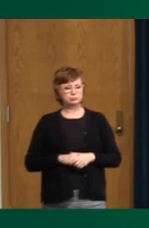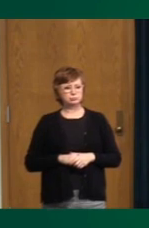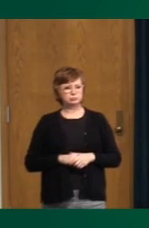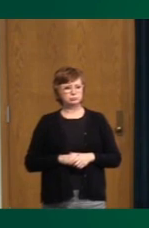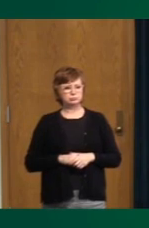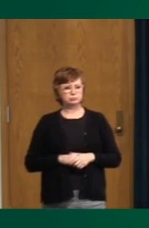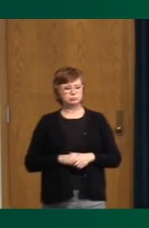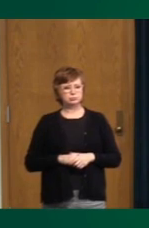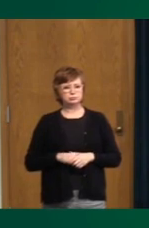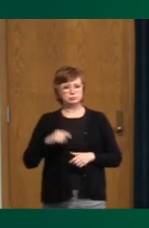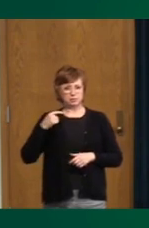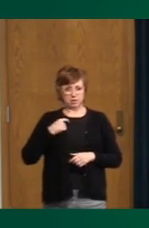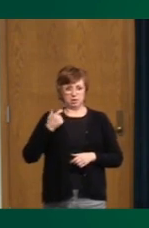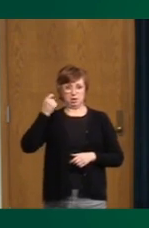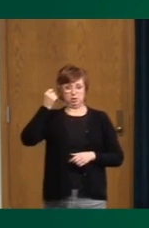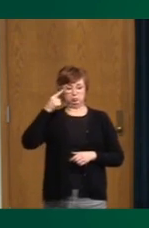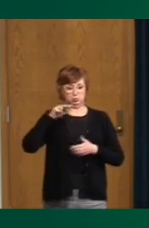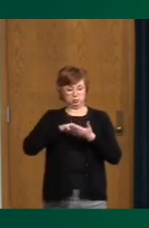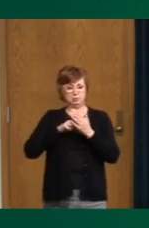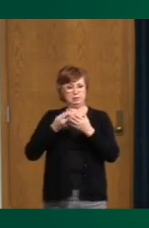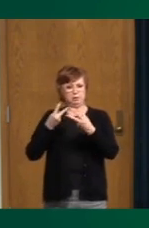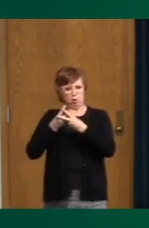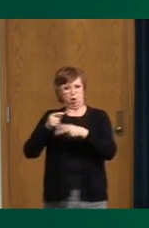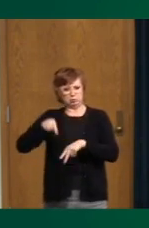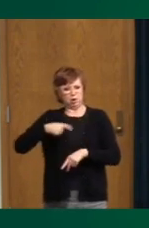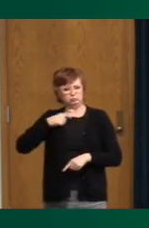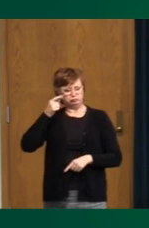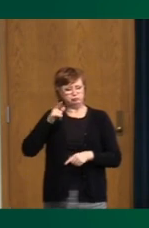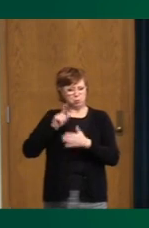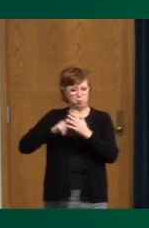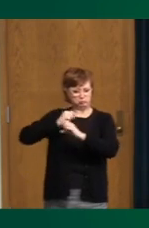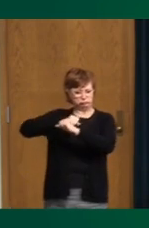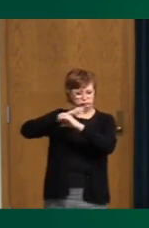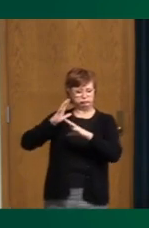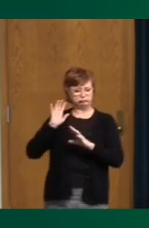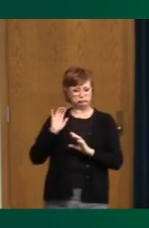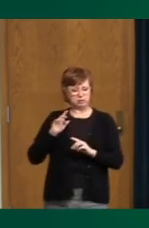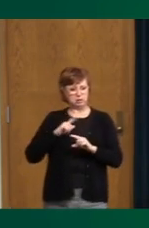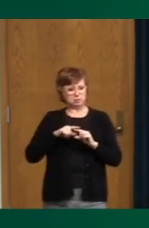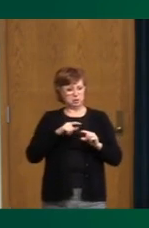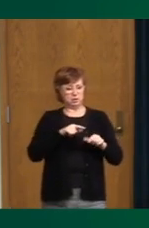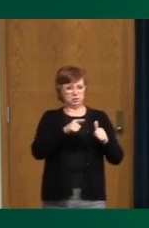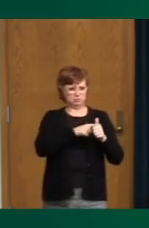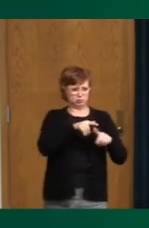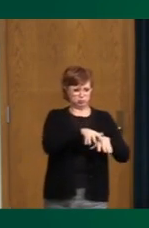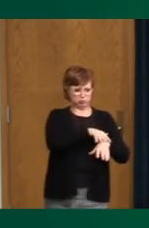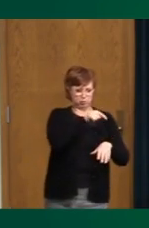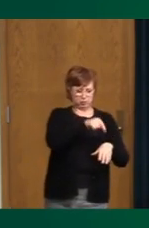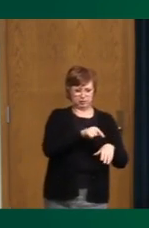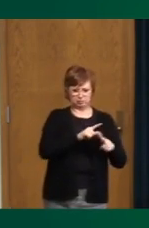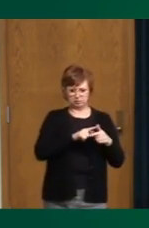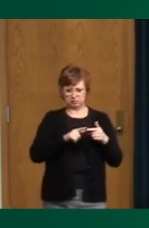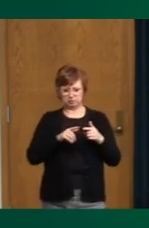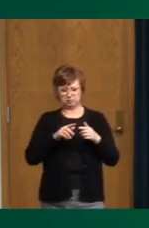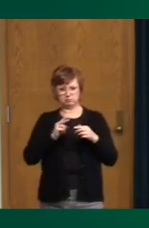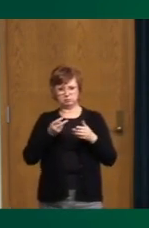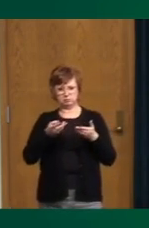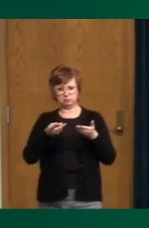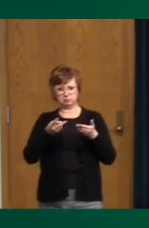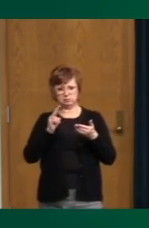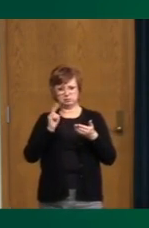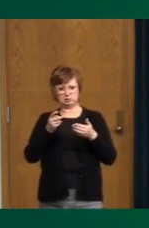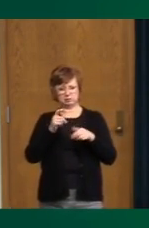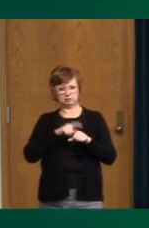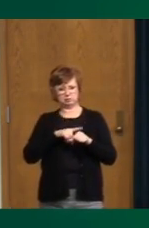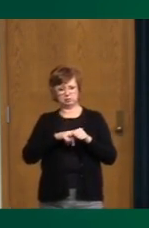risk in your approach of starting with the slowdown, and you may get to a lockdown around Christmas time, where people could lose their